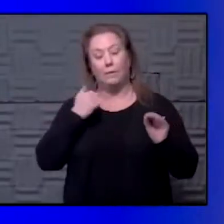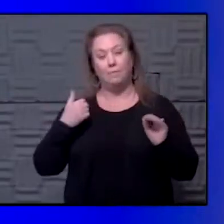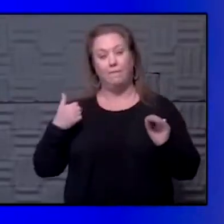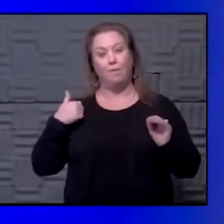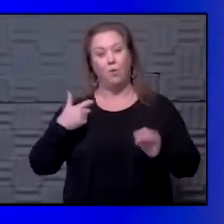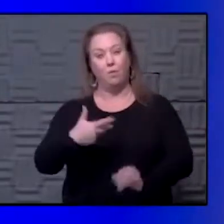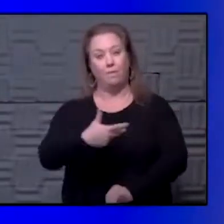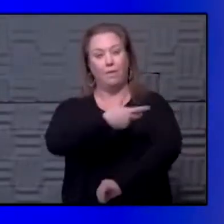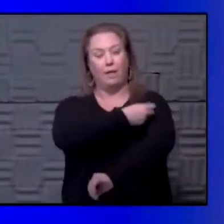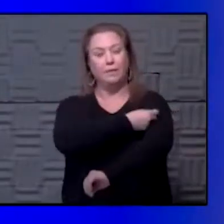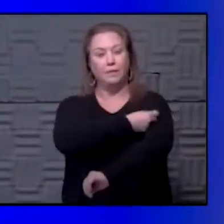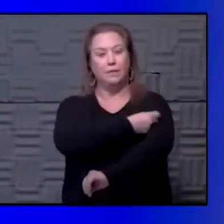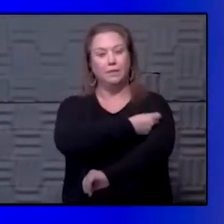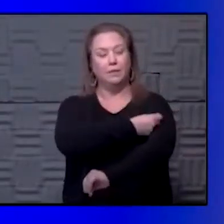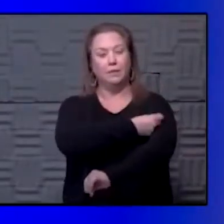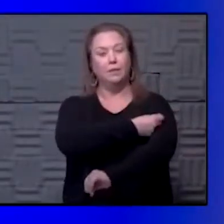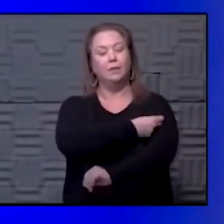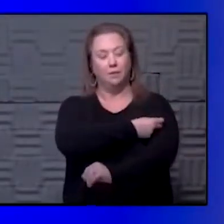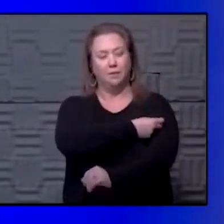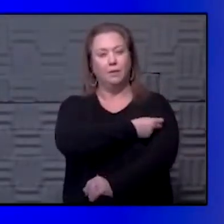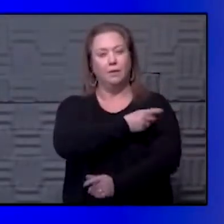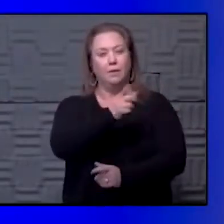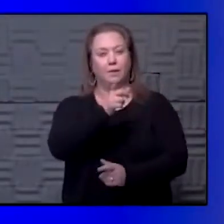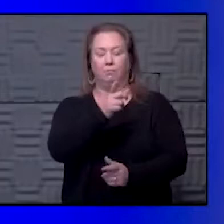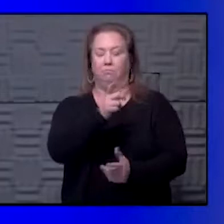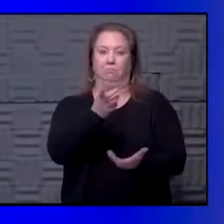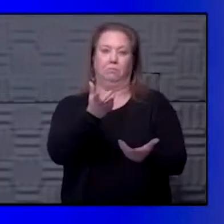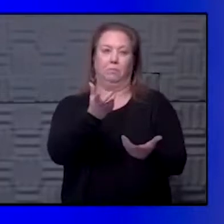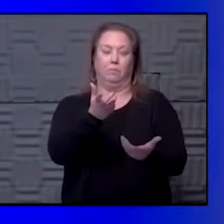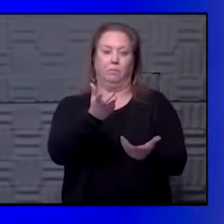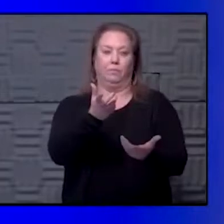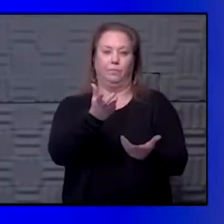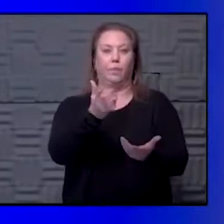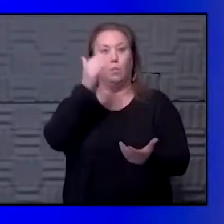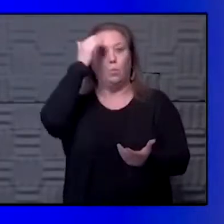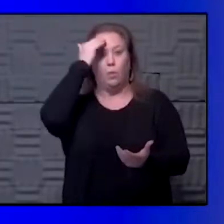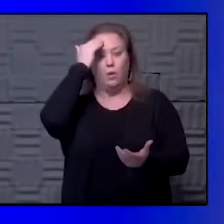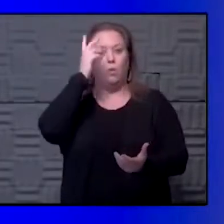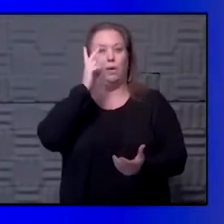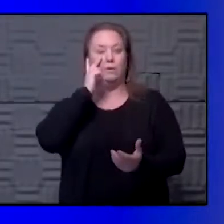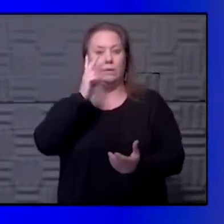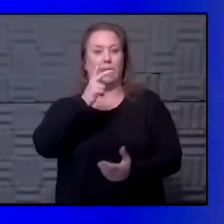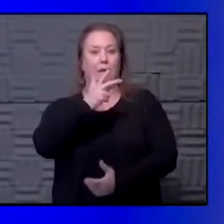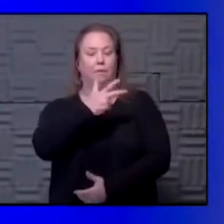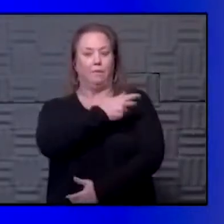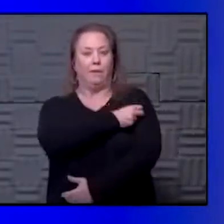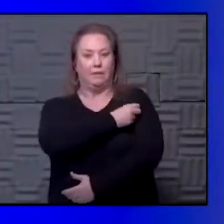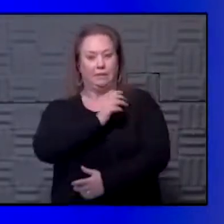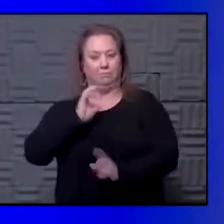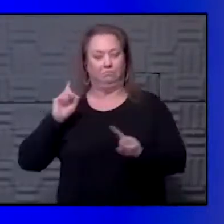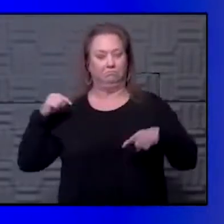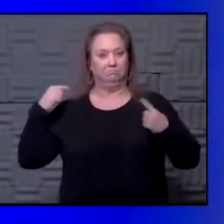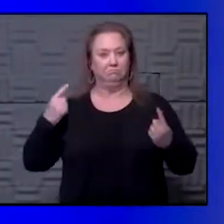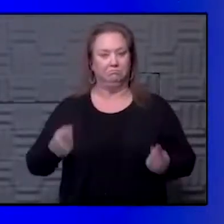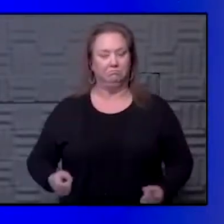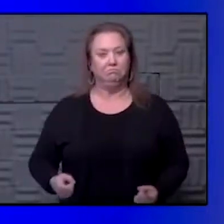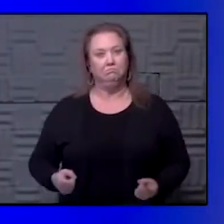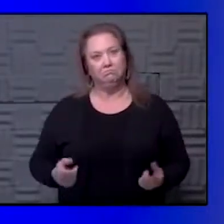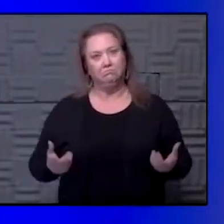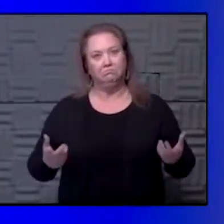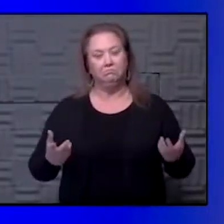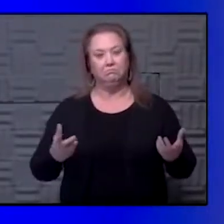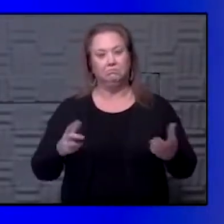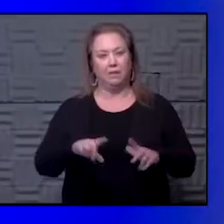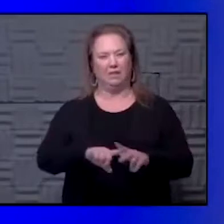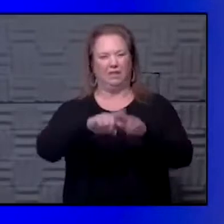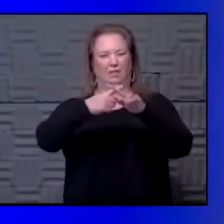these vaccines do virtually, so far what we know and what we've seen with these past,